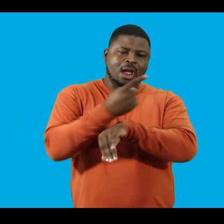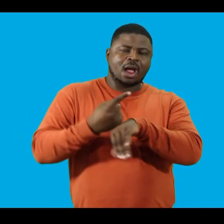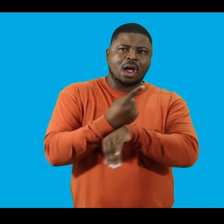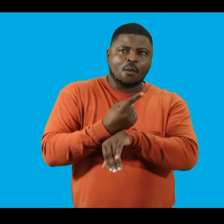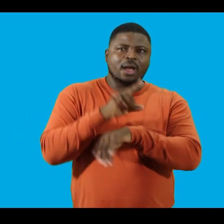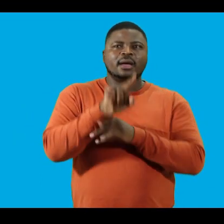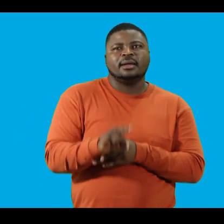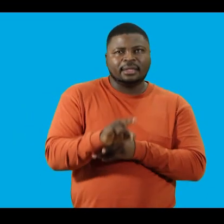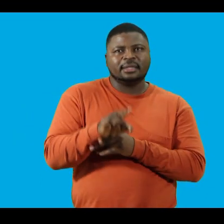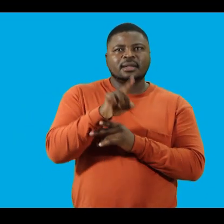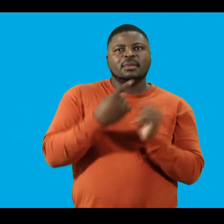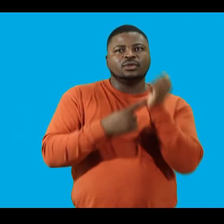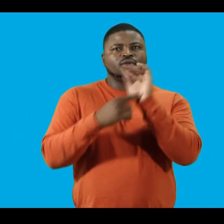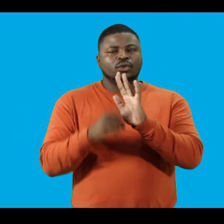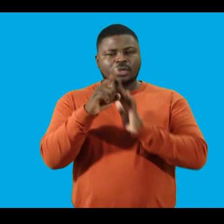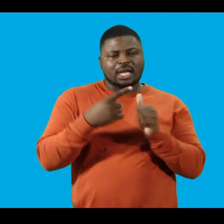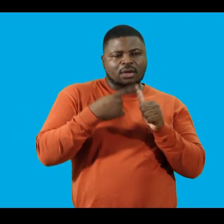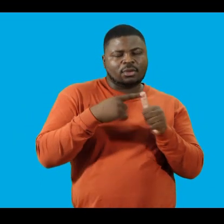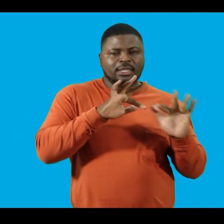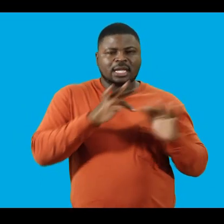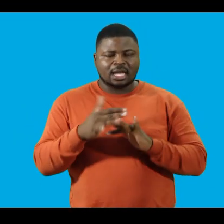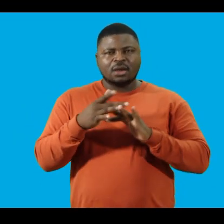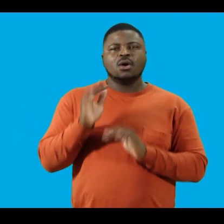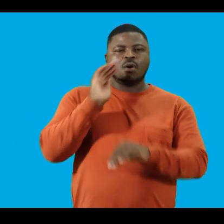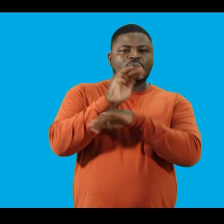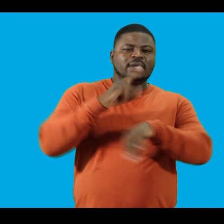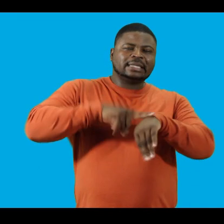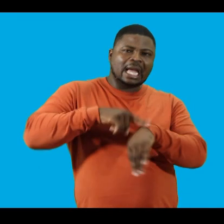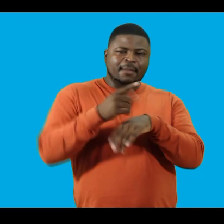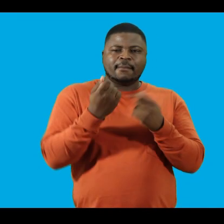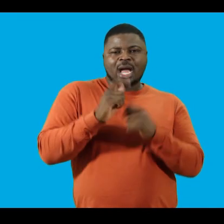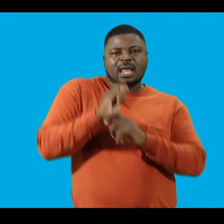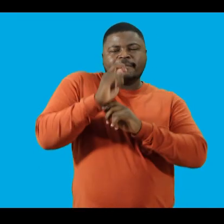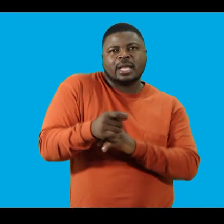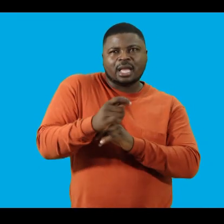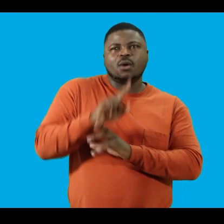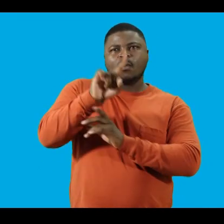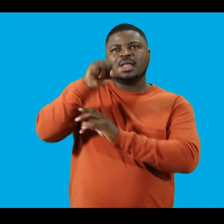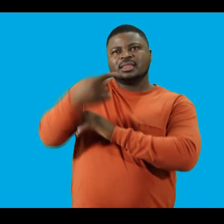of calculations how the overtime payment amount of